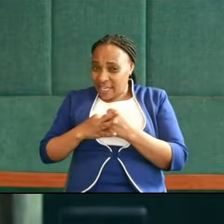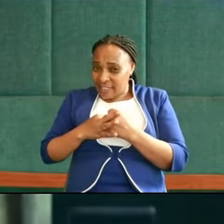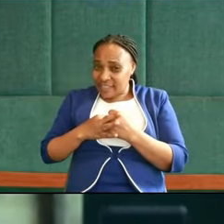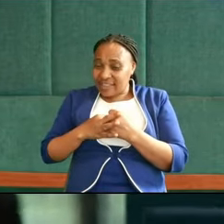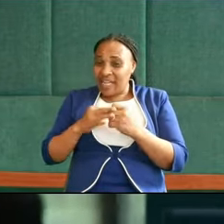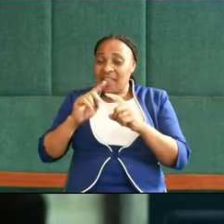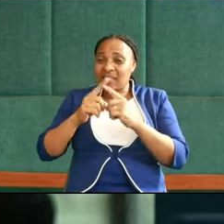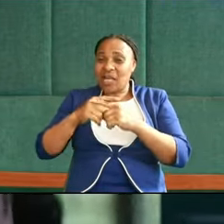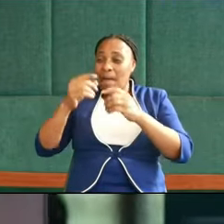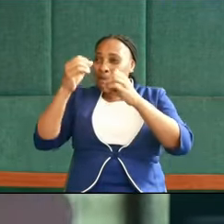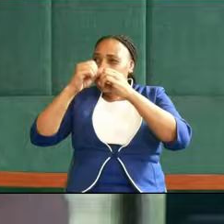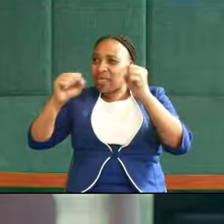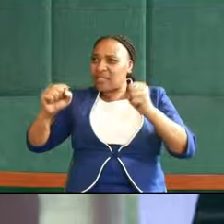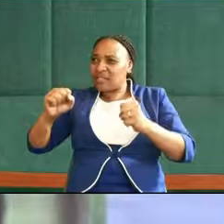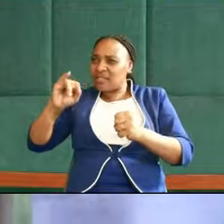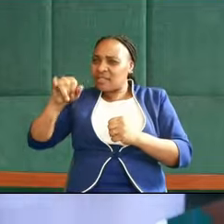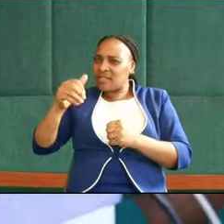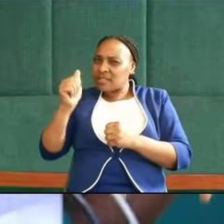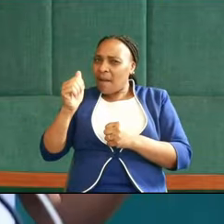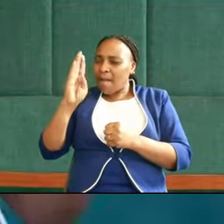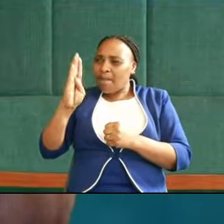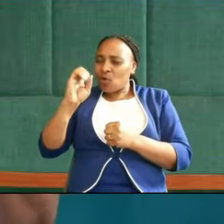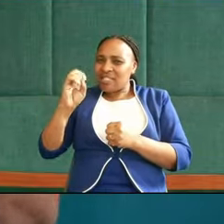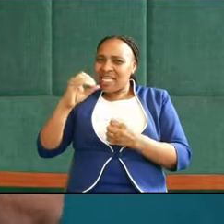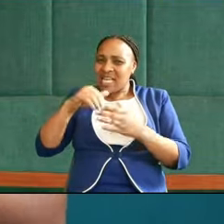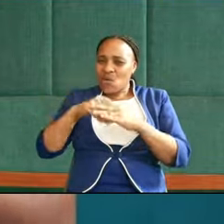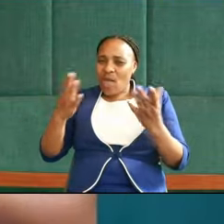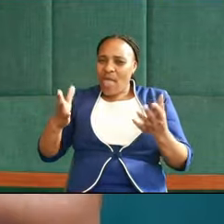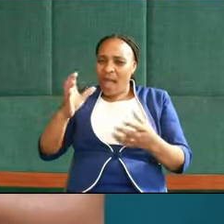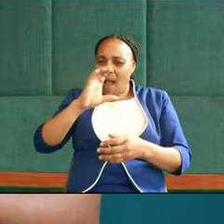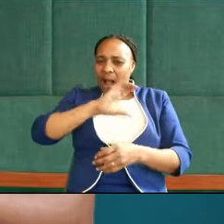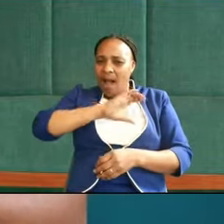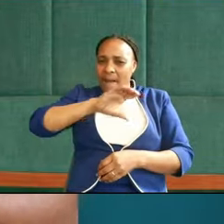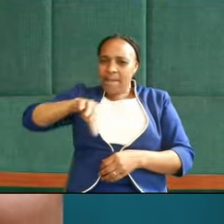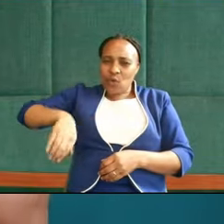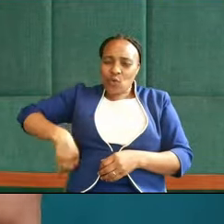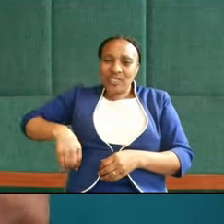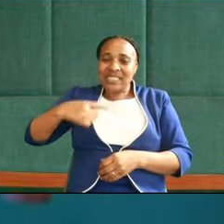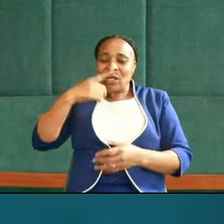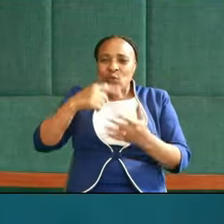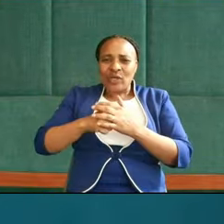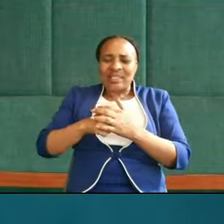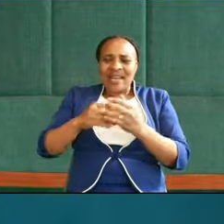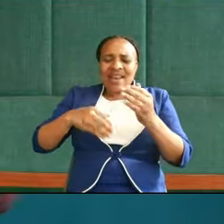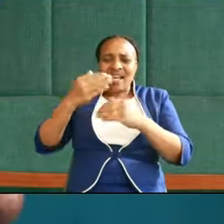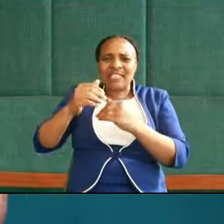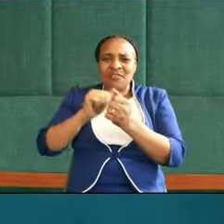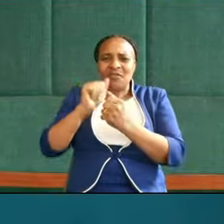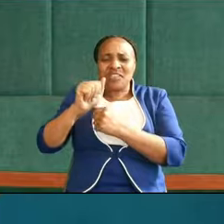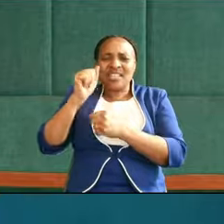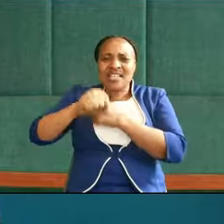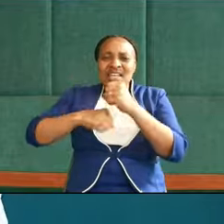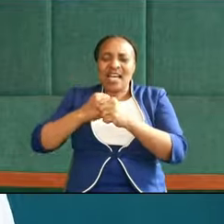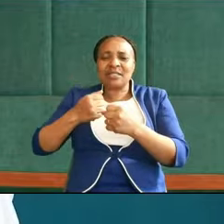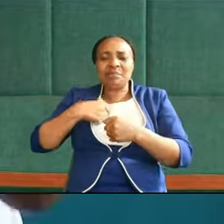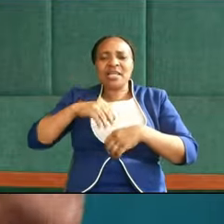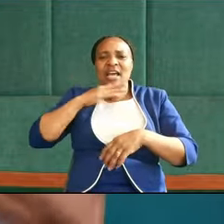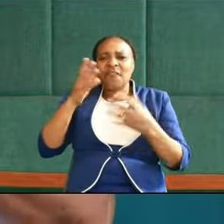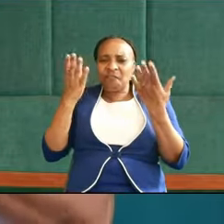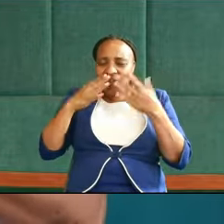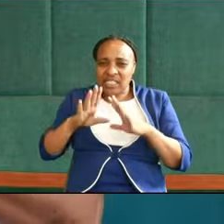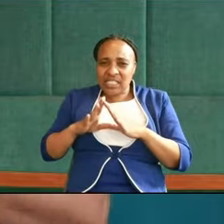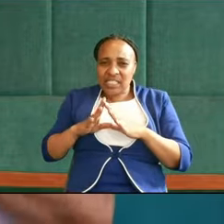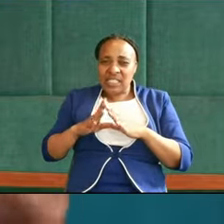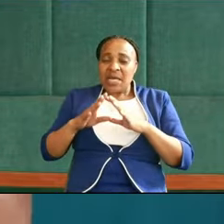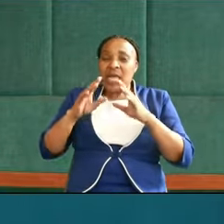Conference President Jean Paulson in Cameroon says, in the next 15 years, I doubt if the next generation